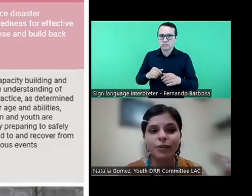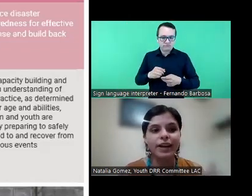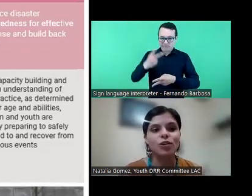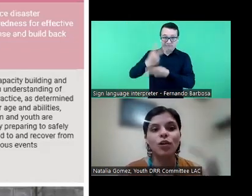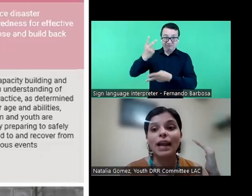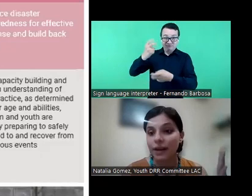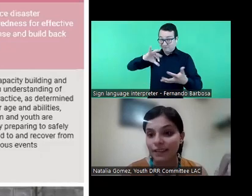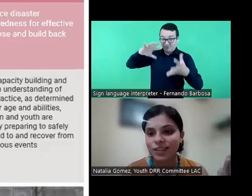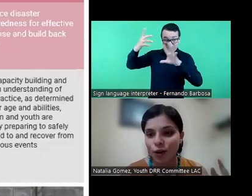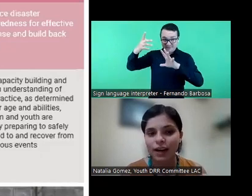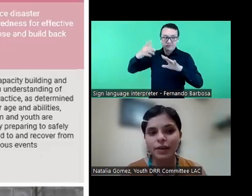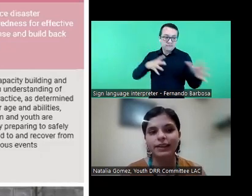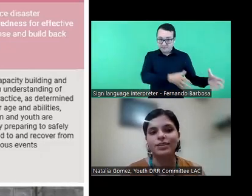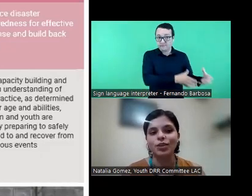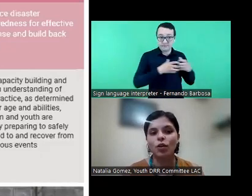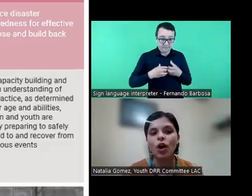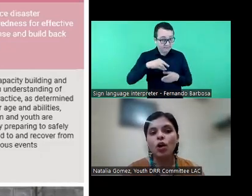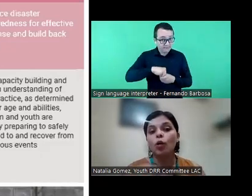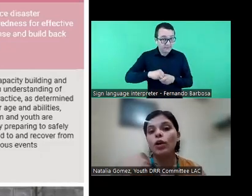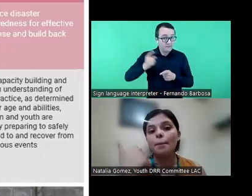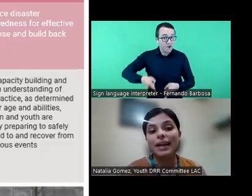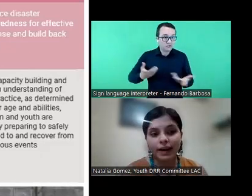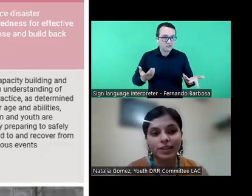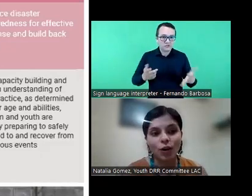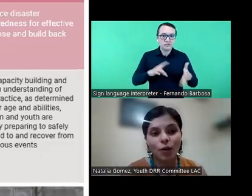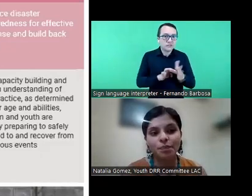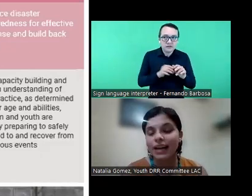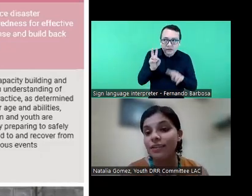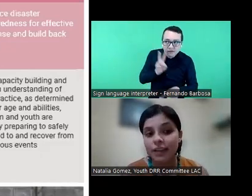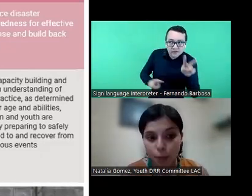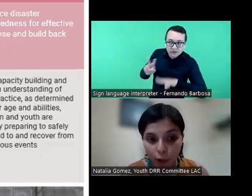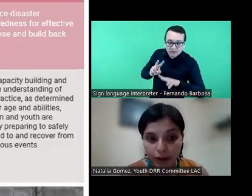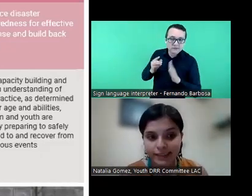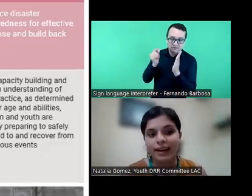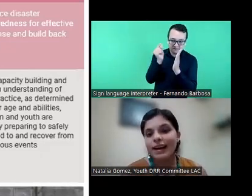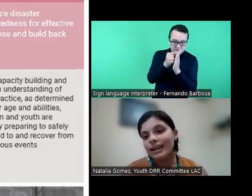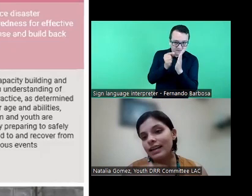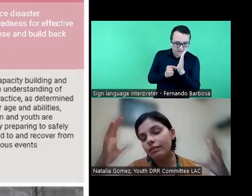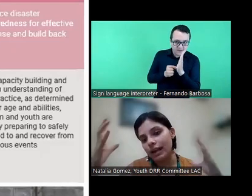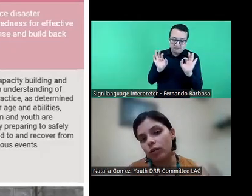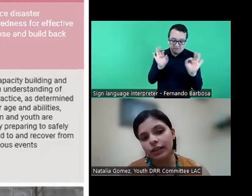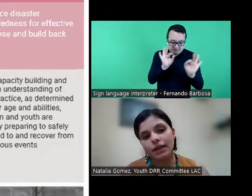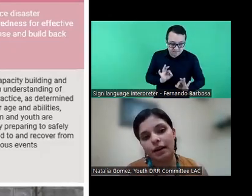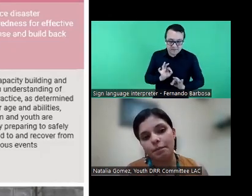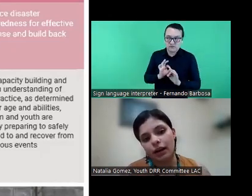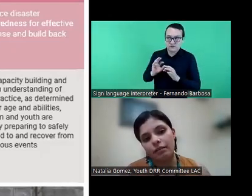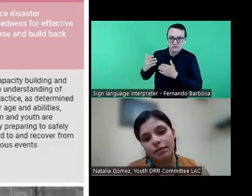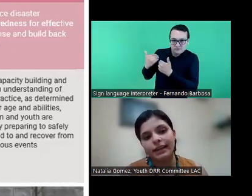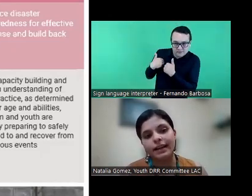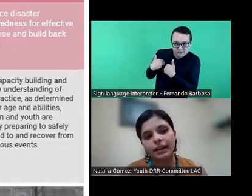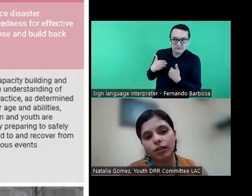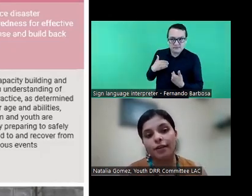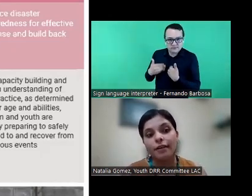disaster risk recovery cycle, so from assessment, prevention, and mitigation, as well as preparedness and response,